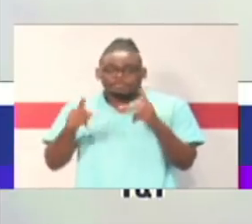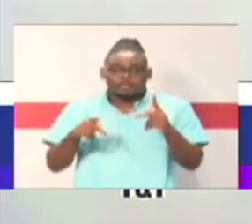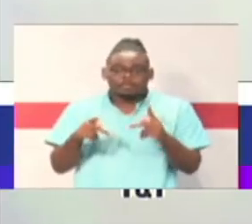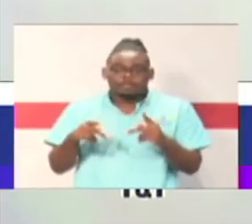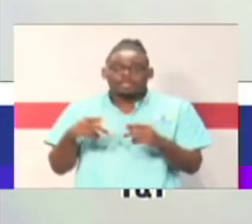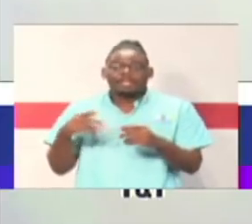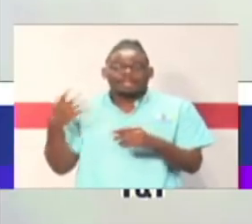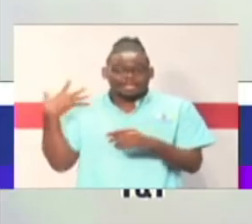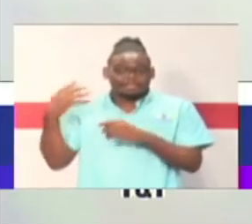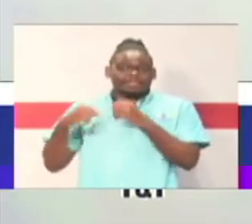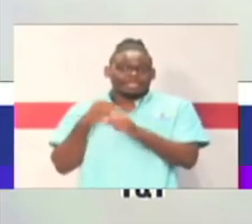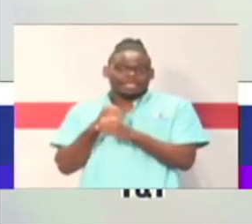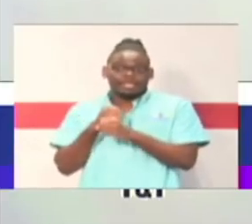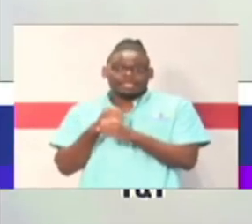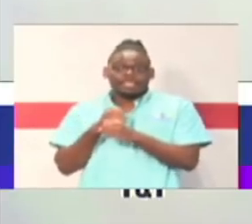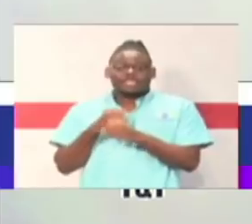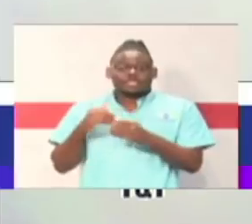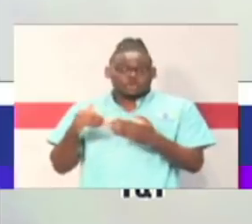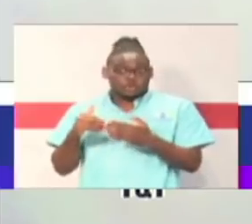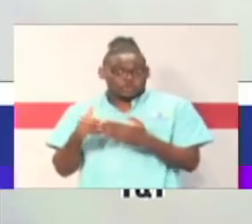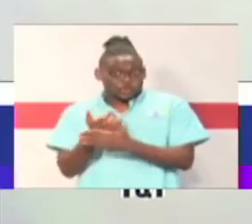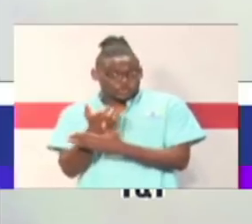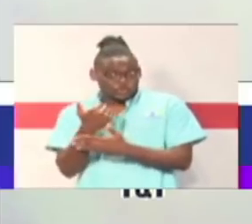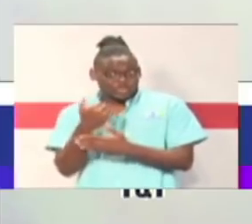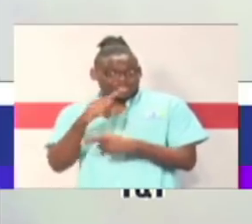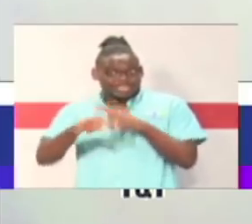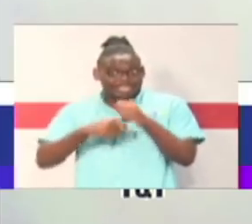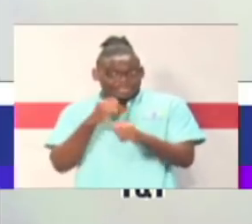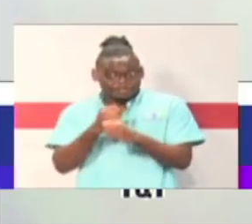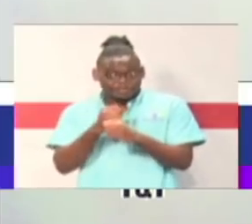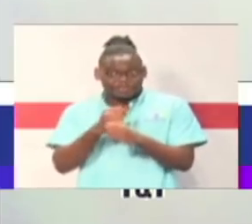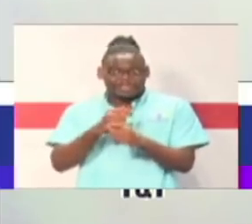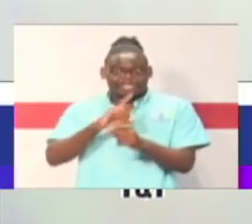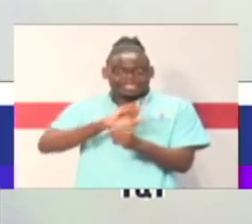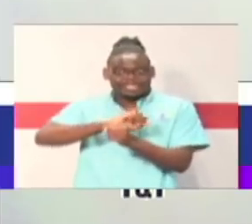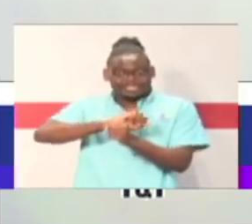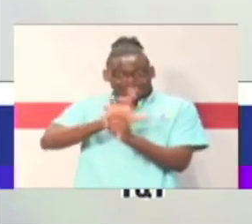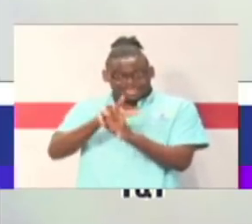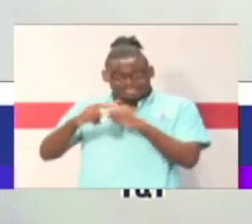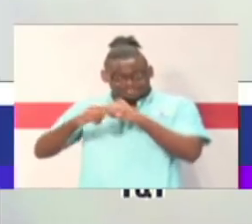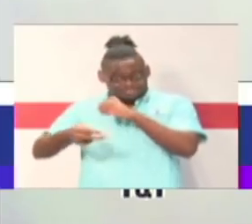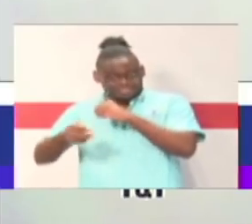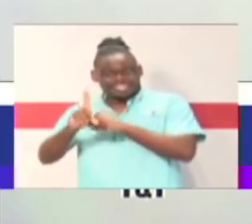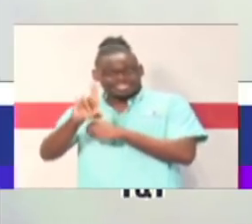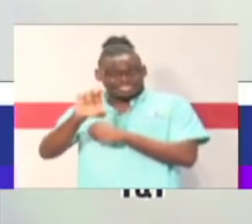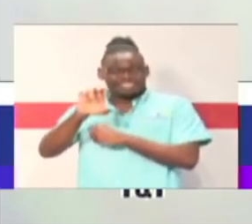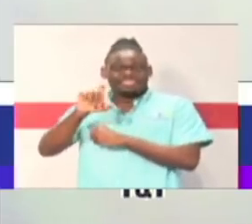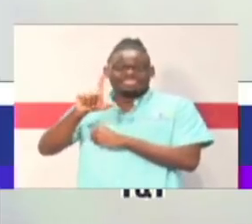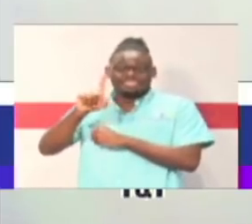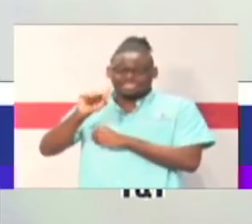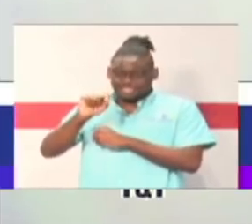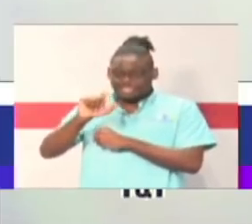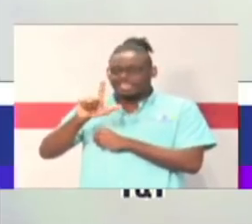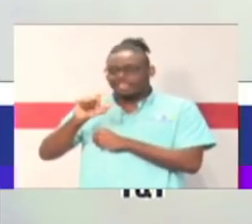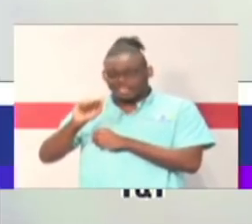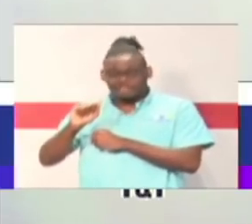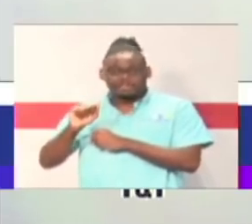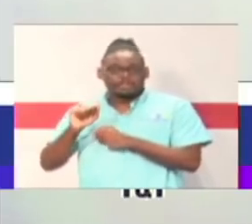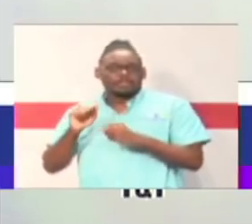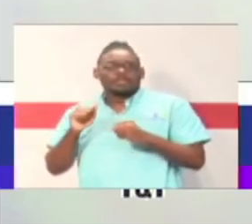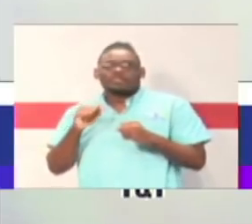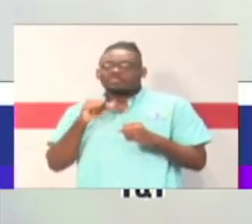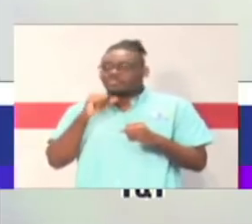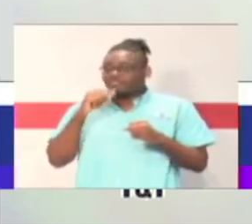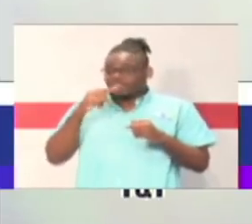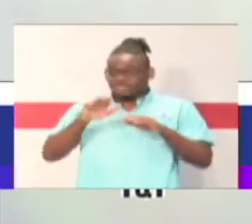the new variants like Delta are more contagious and are causing more severe disease in pregnant women and children.